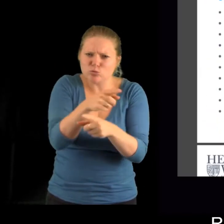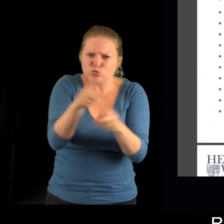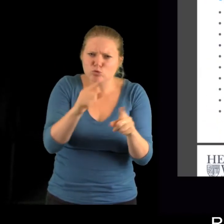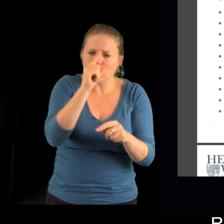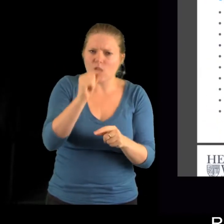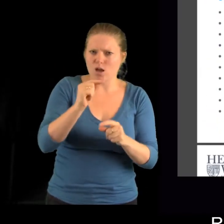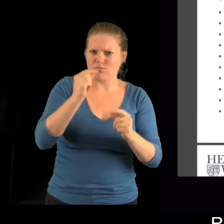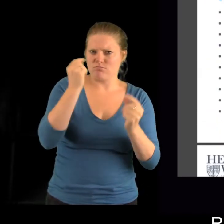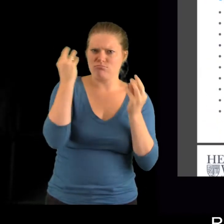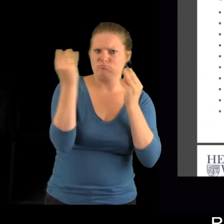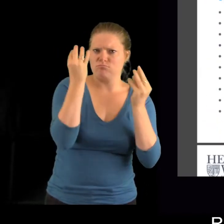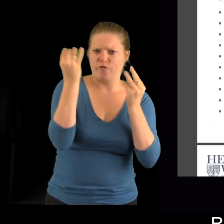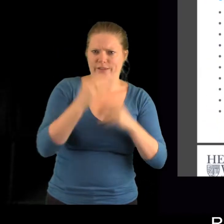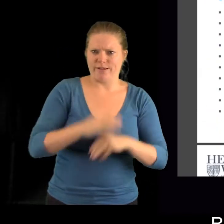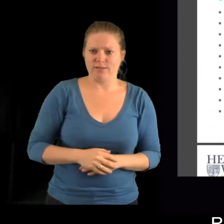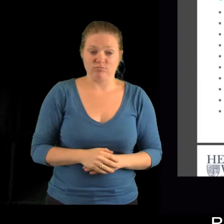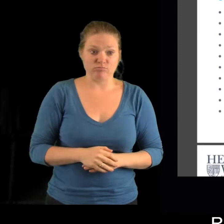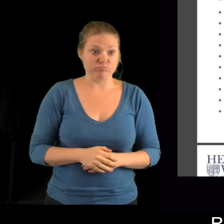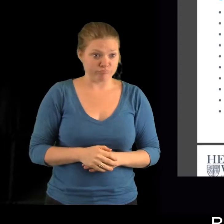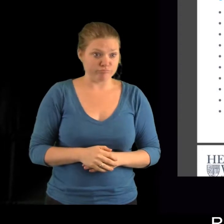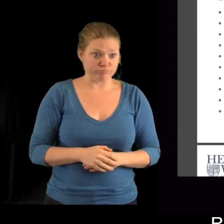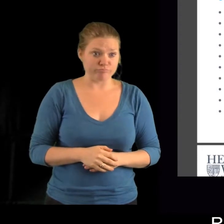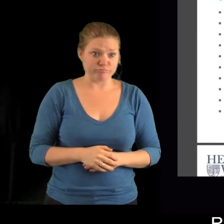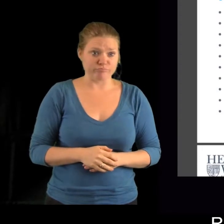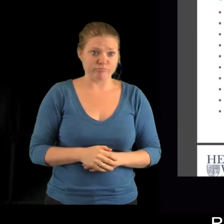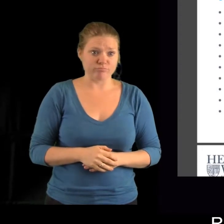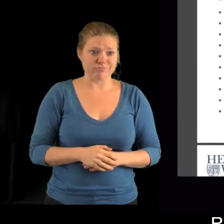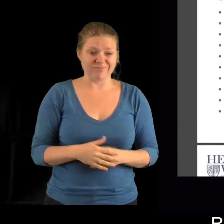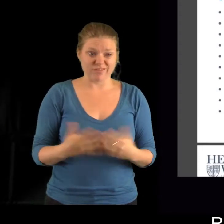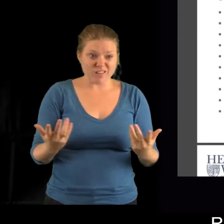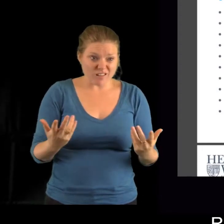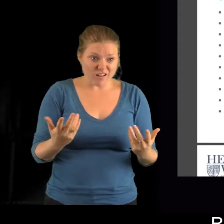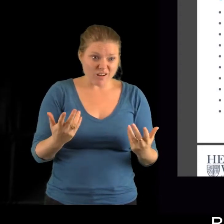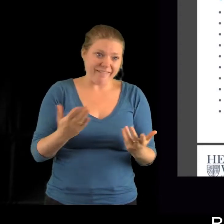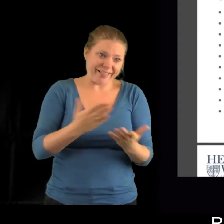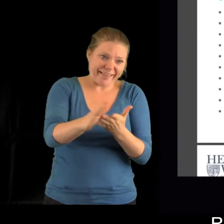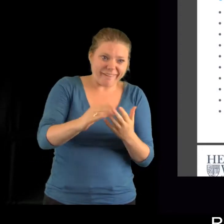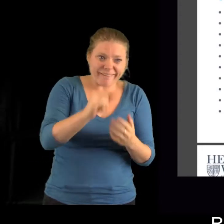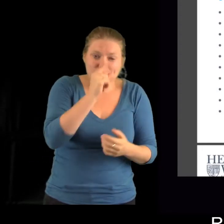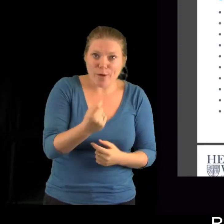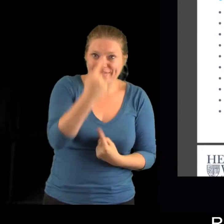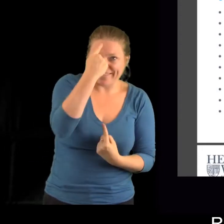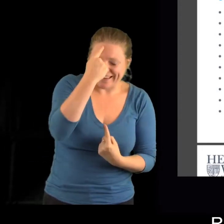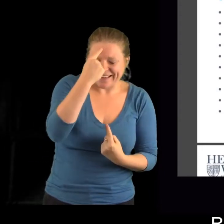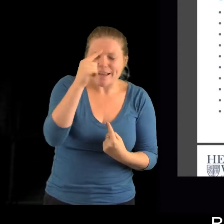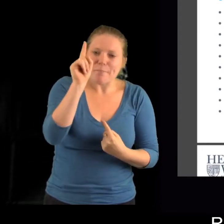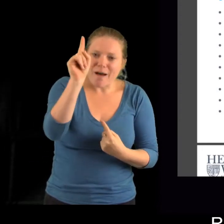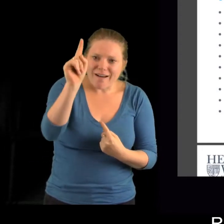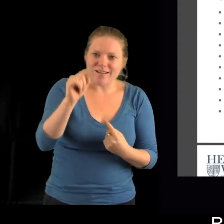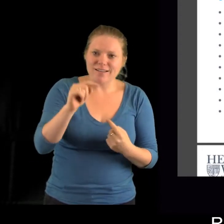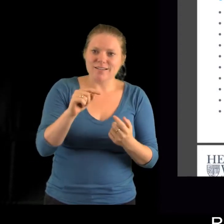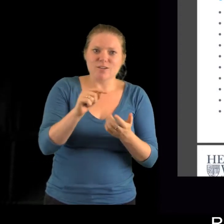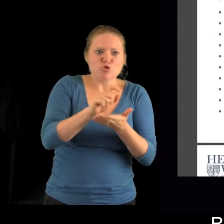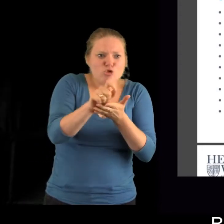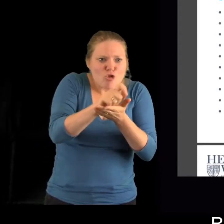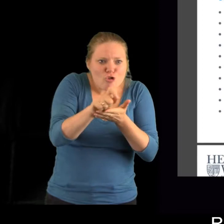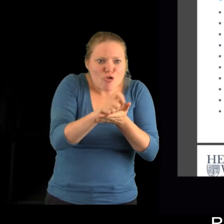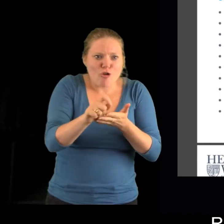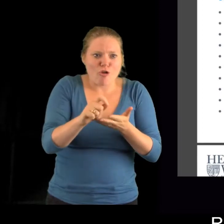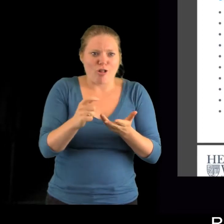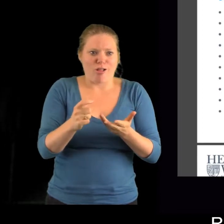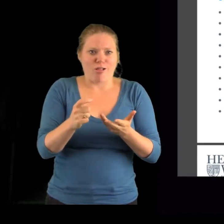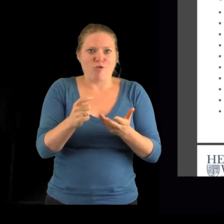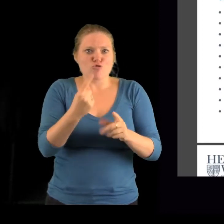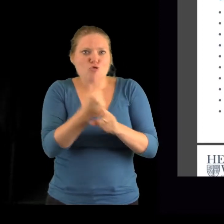Right? You can think. Yeah, you can do it. You can journal, you can write it down, you can talk, you can sign, you can draw pictures, you can take